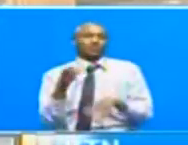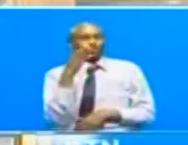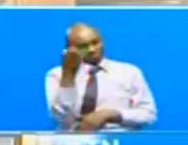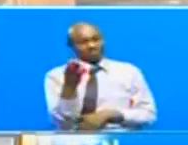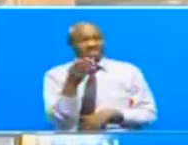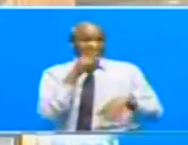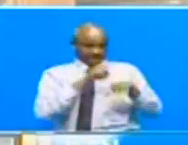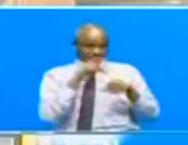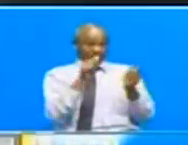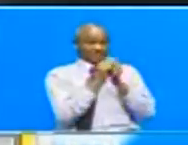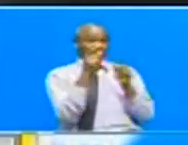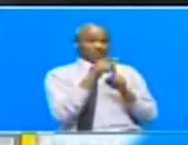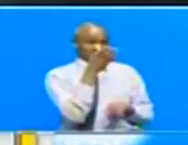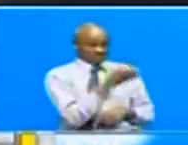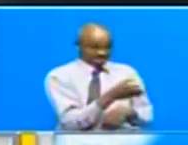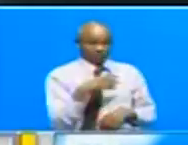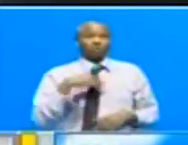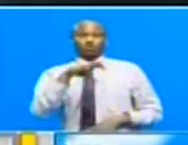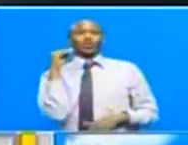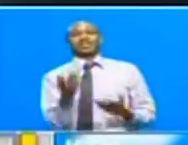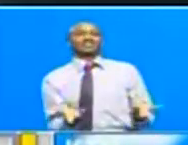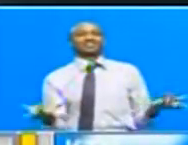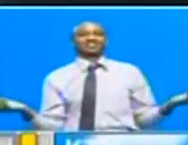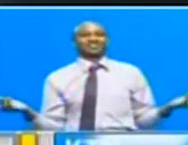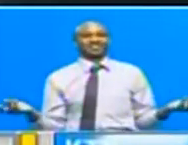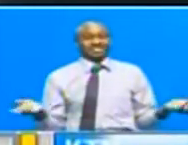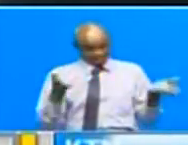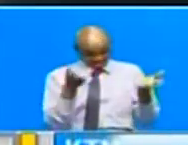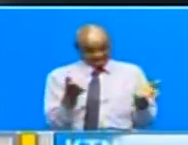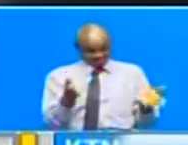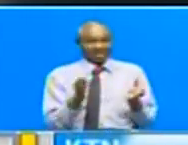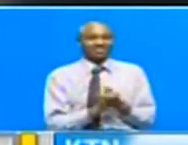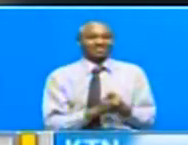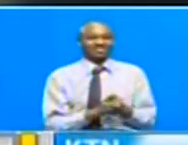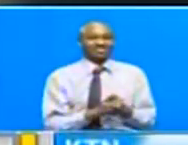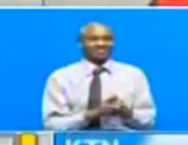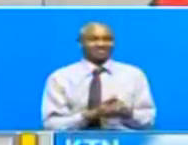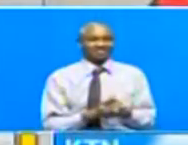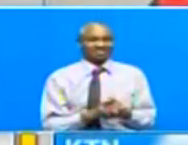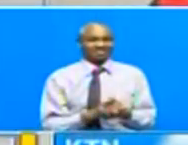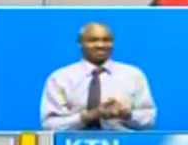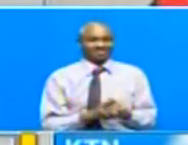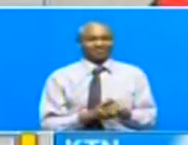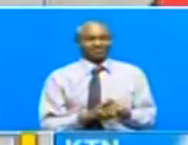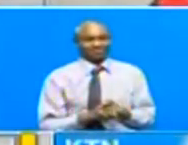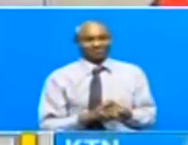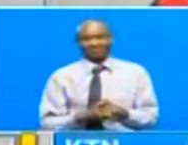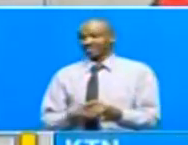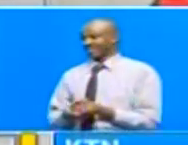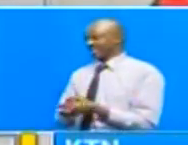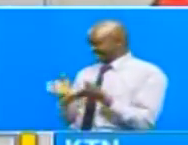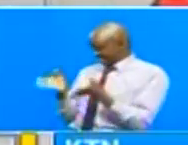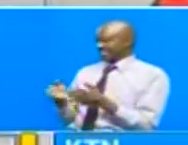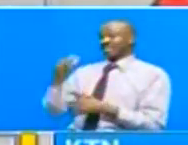when you say your password was stolen, so now that's now where the, you know. Yes, because actually the new